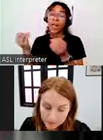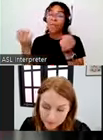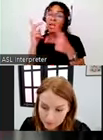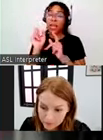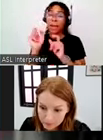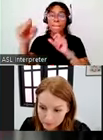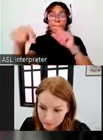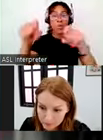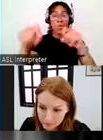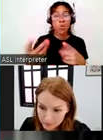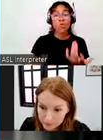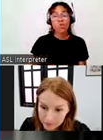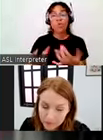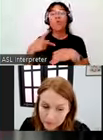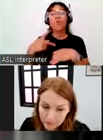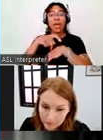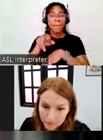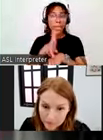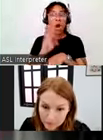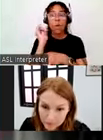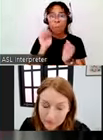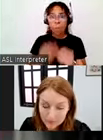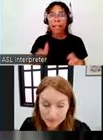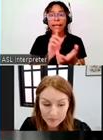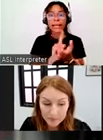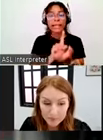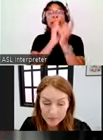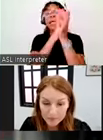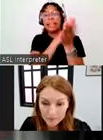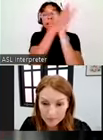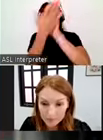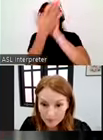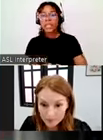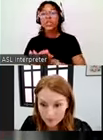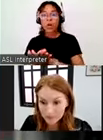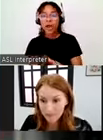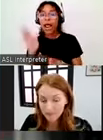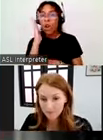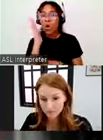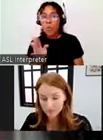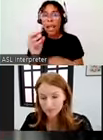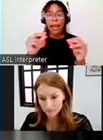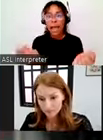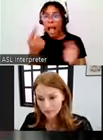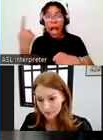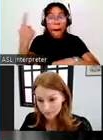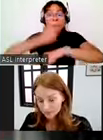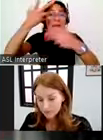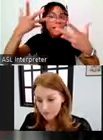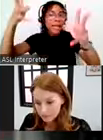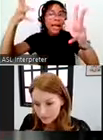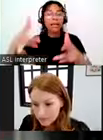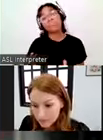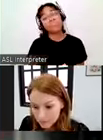how Puerto Rico can fully transition to renewable energy. It's not going to result in one perfect pathway, optimal pathway for how to get